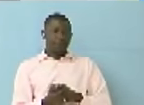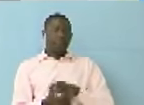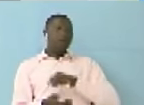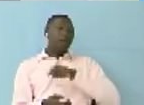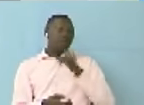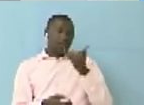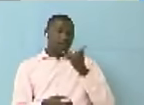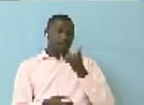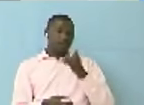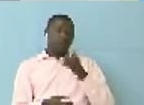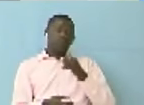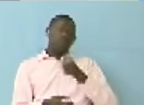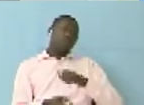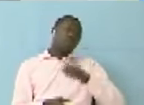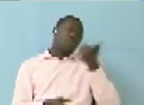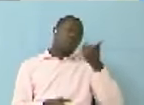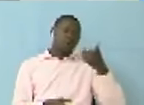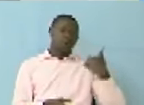kotangolu.